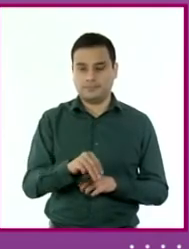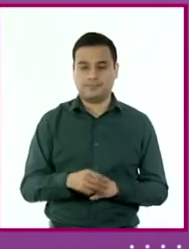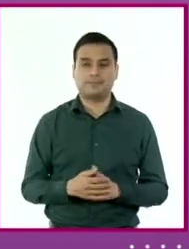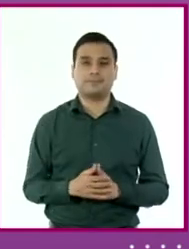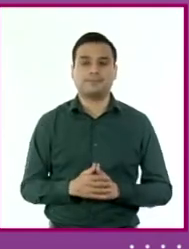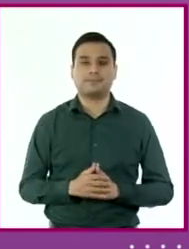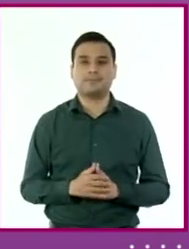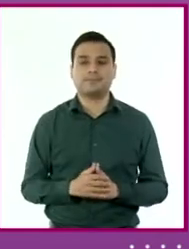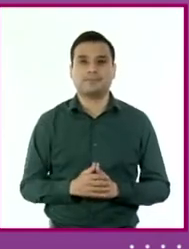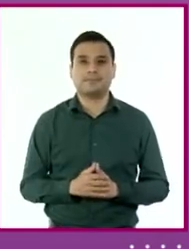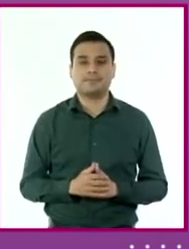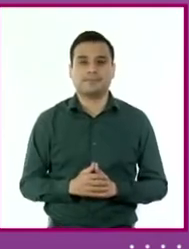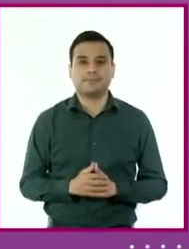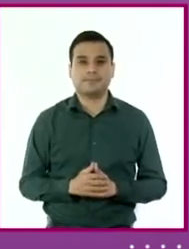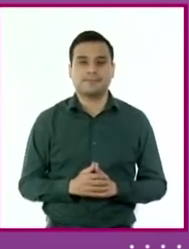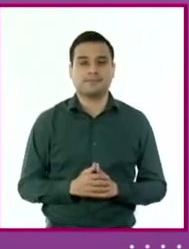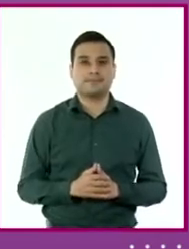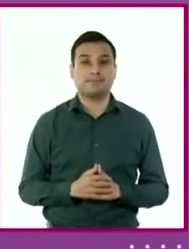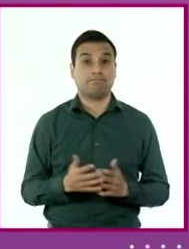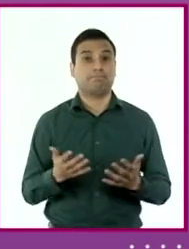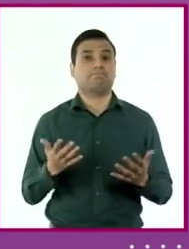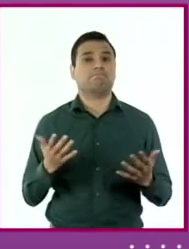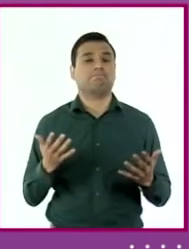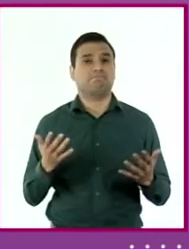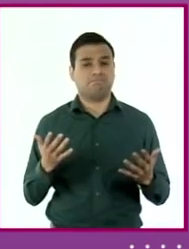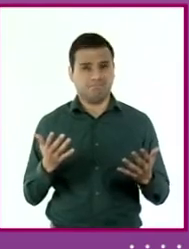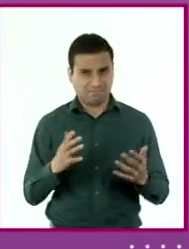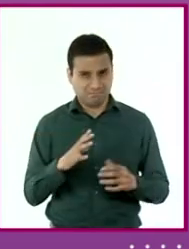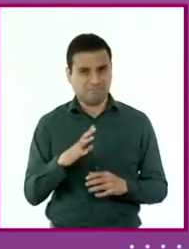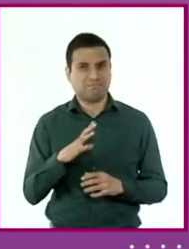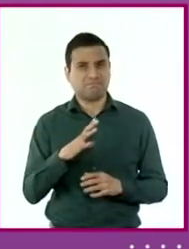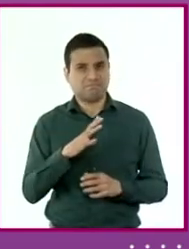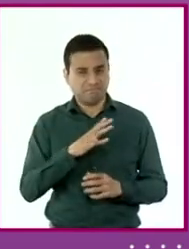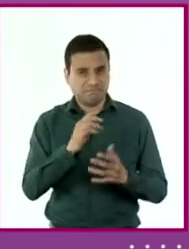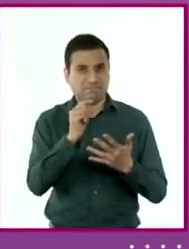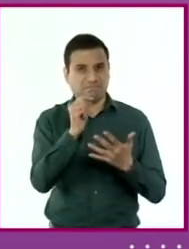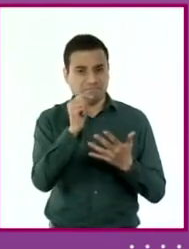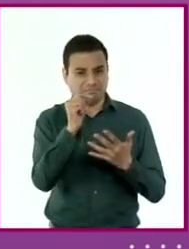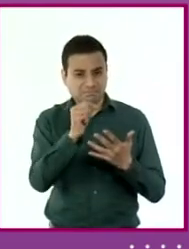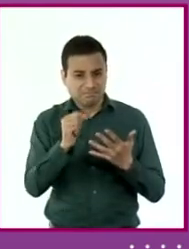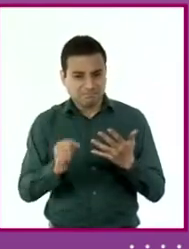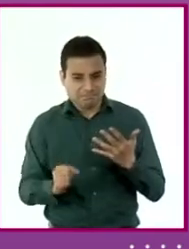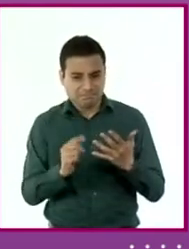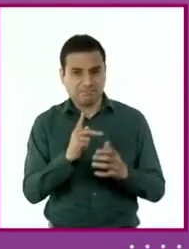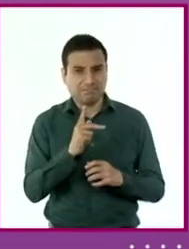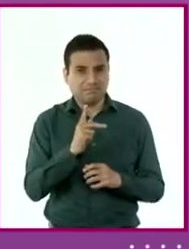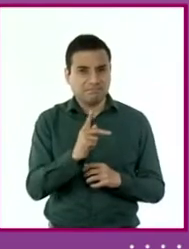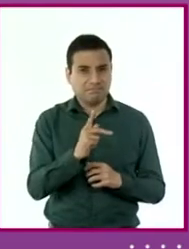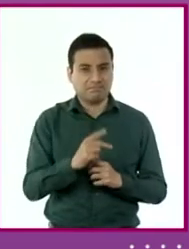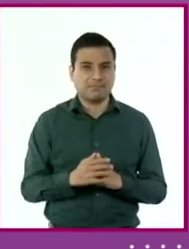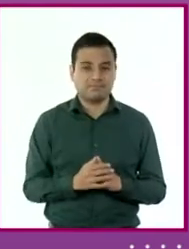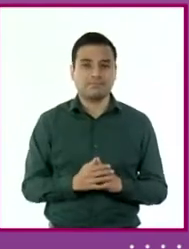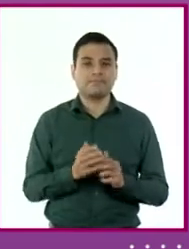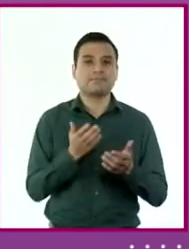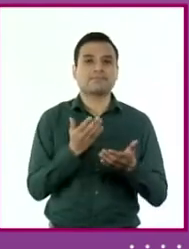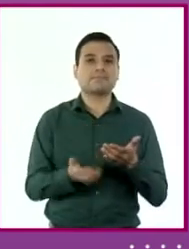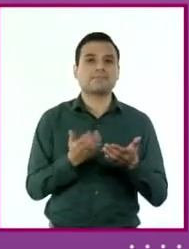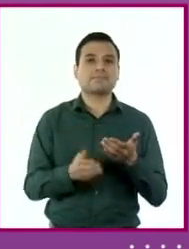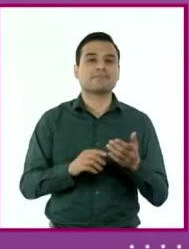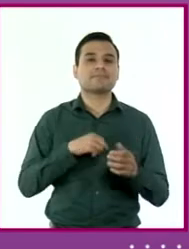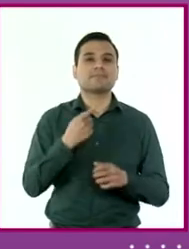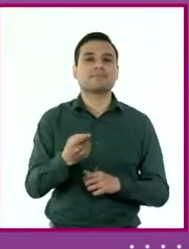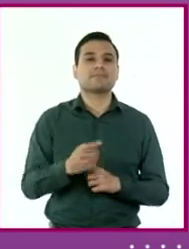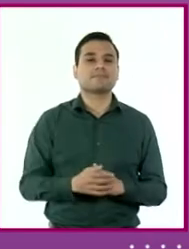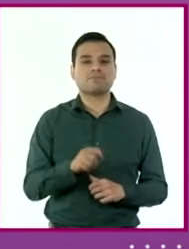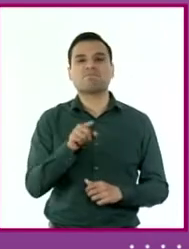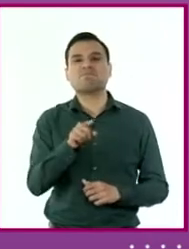jean6513@uk.com. We have many things in common, Karen. Great! It's your turn now. Tell me